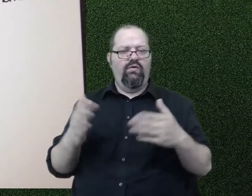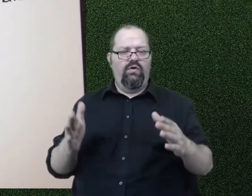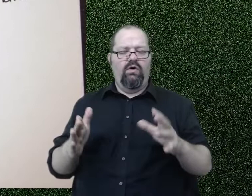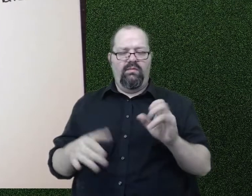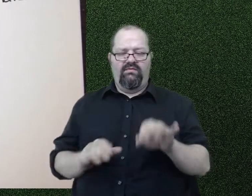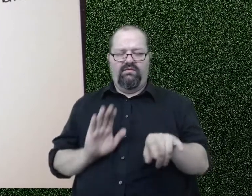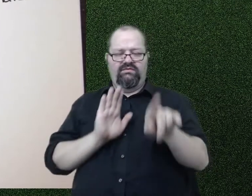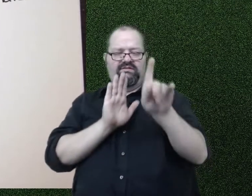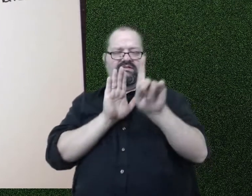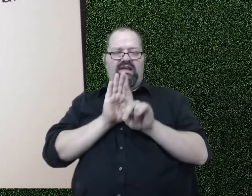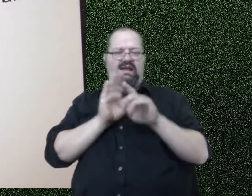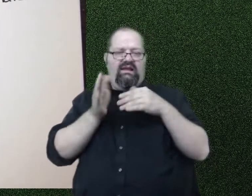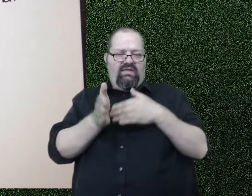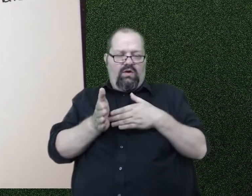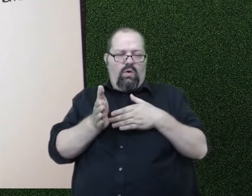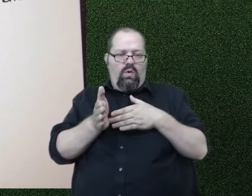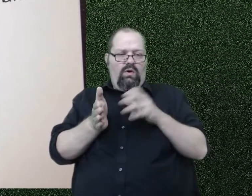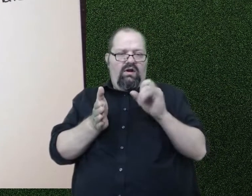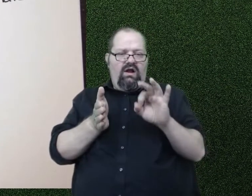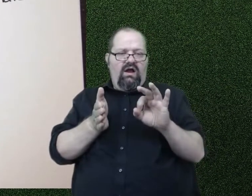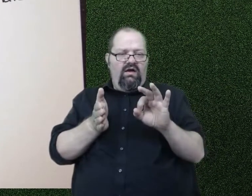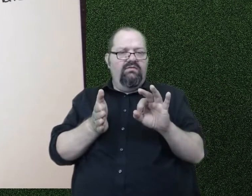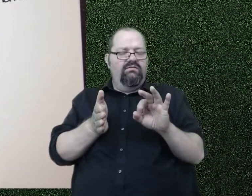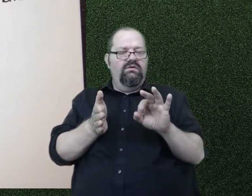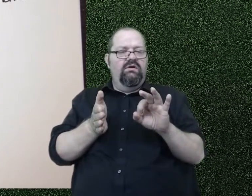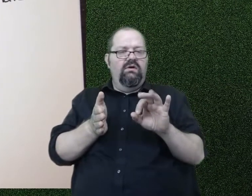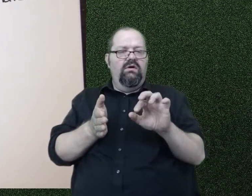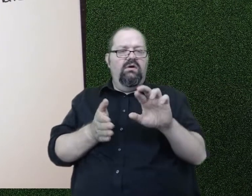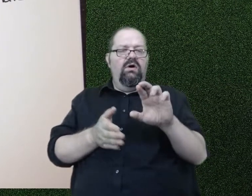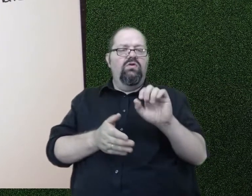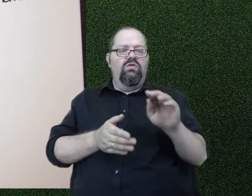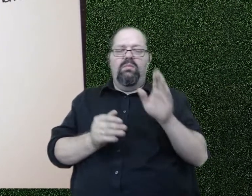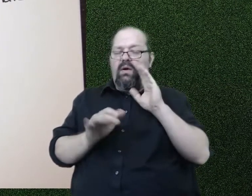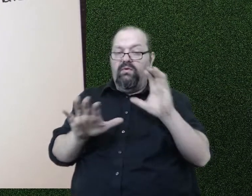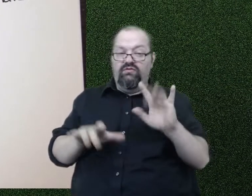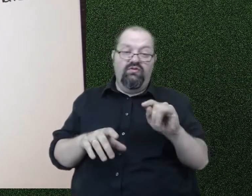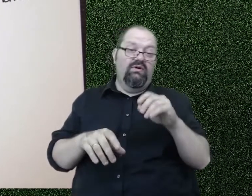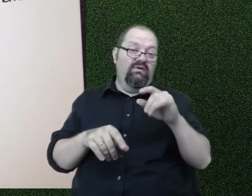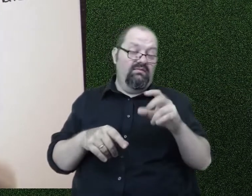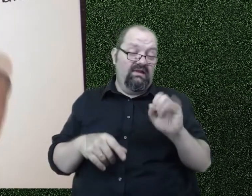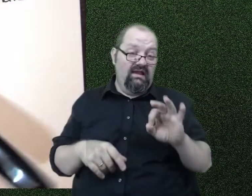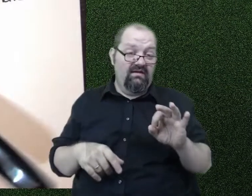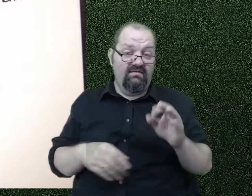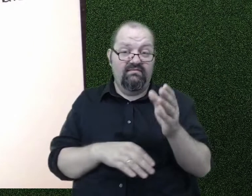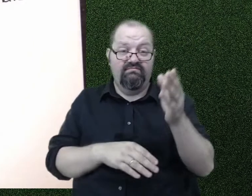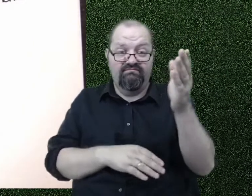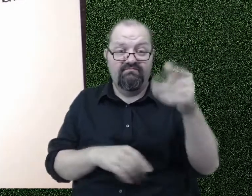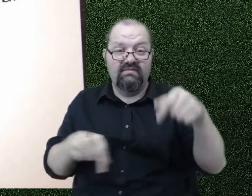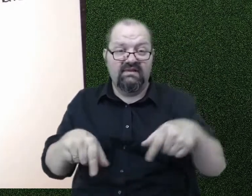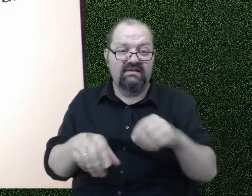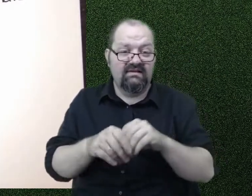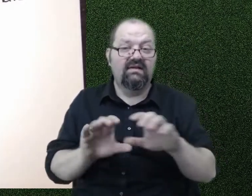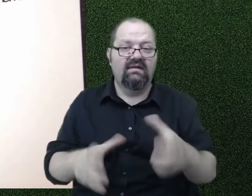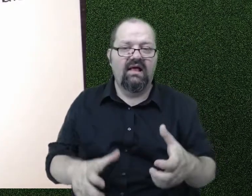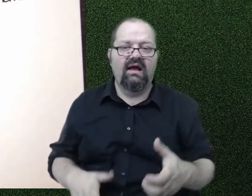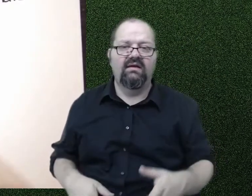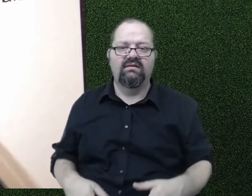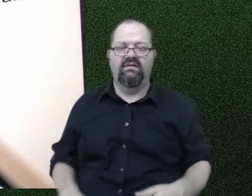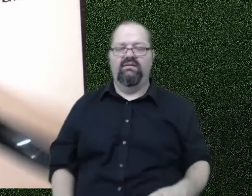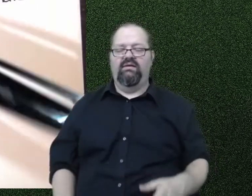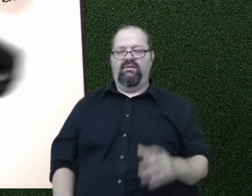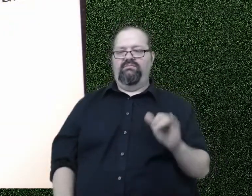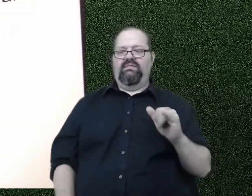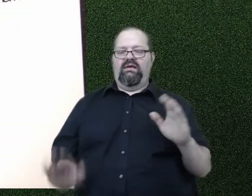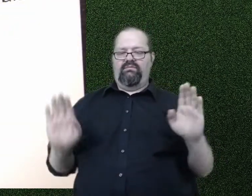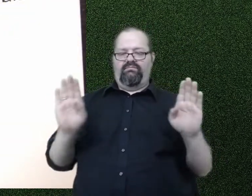like this, I often do this when I'm in class. The z-axis is like that seam on the wall